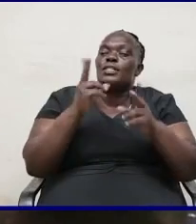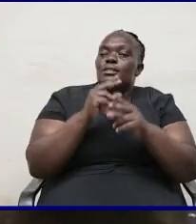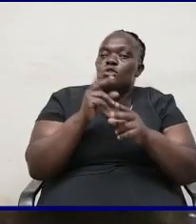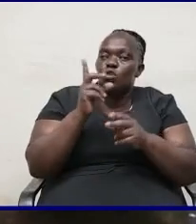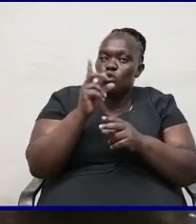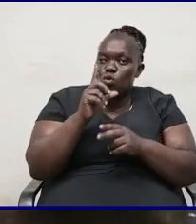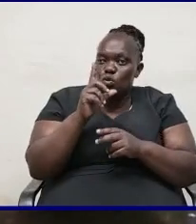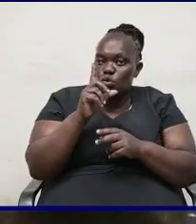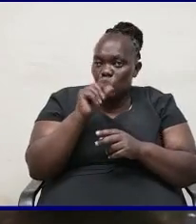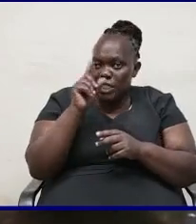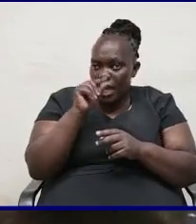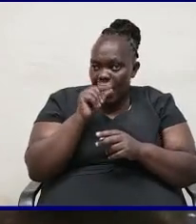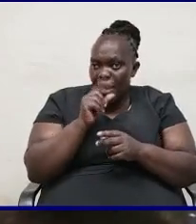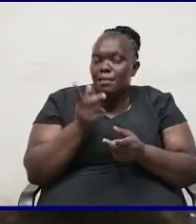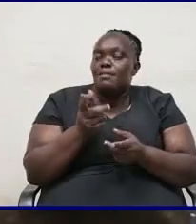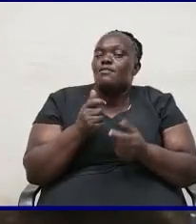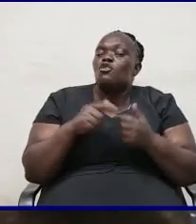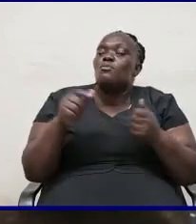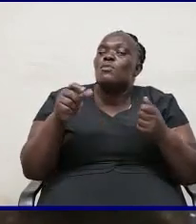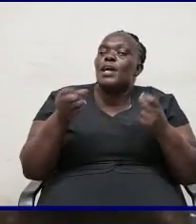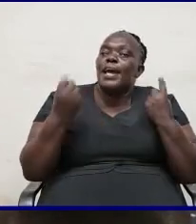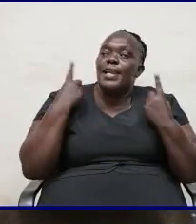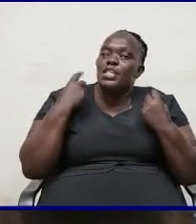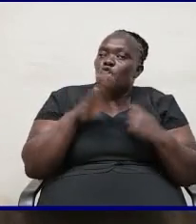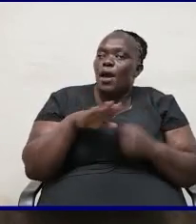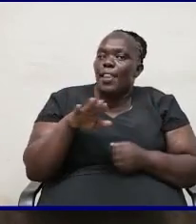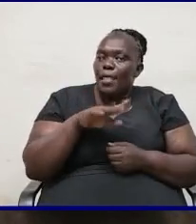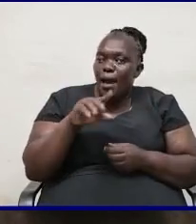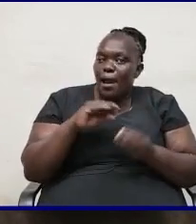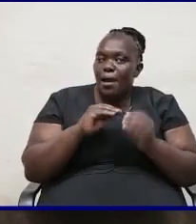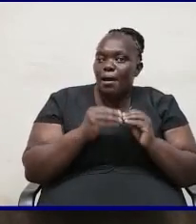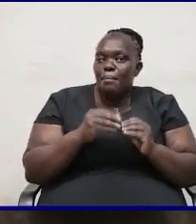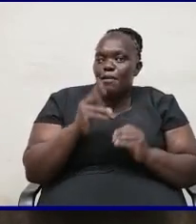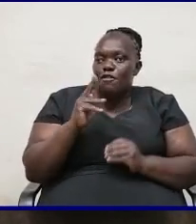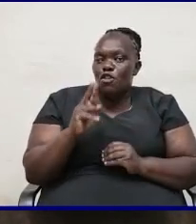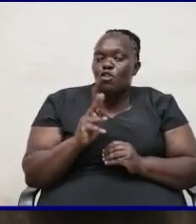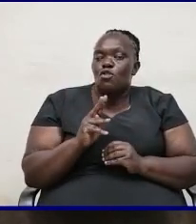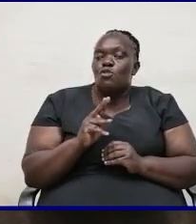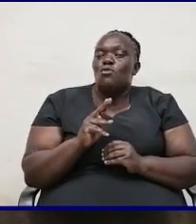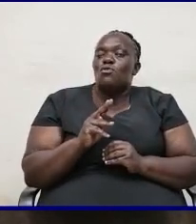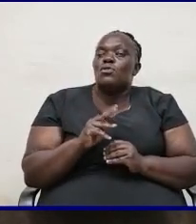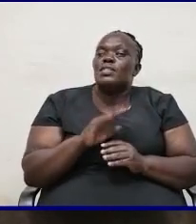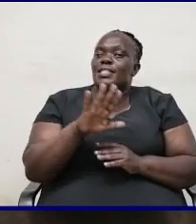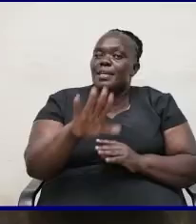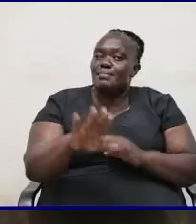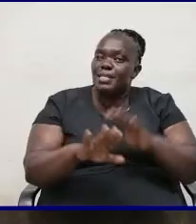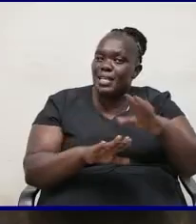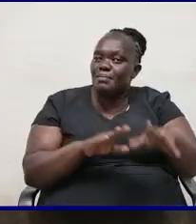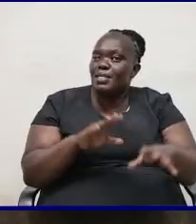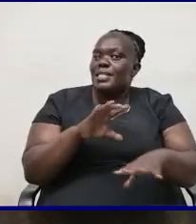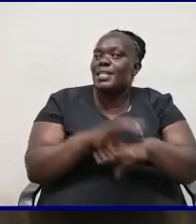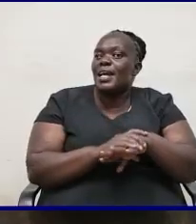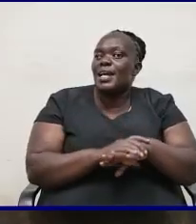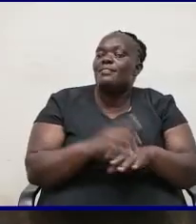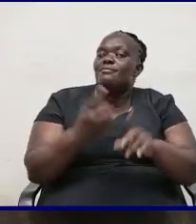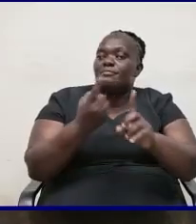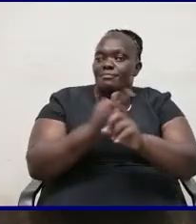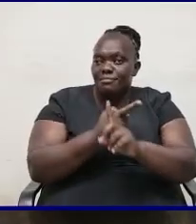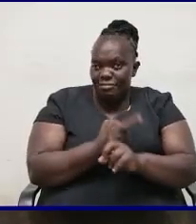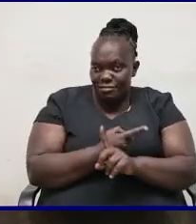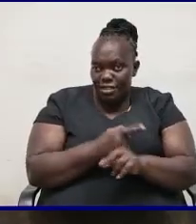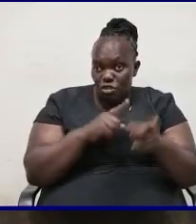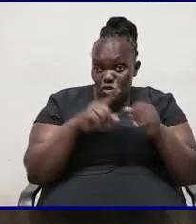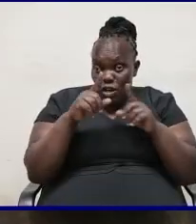on Twitter from Kericho Kipkelion constituency. Number 4, what steps are being taken to